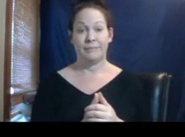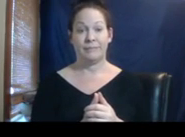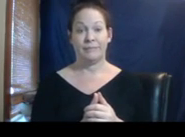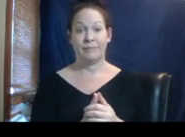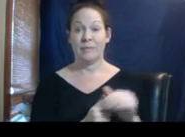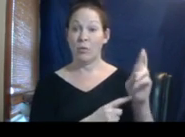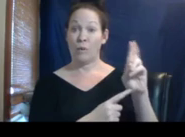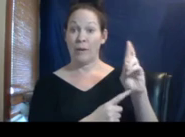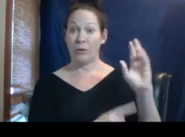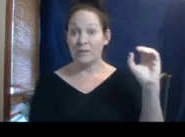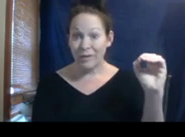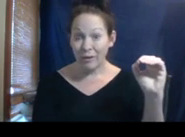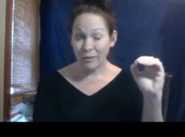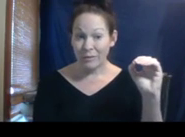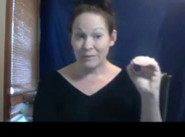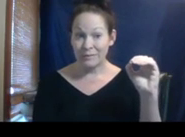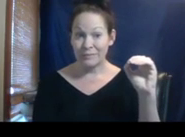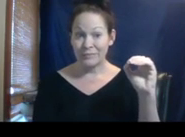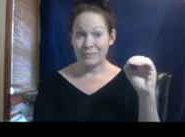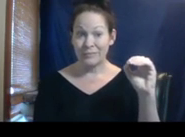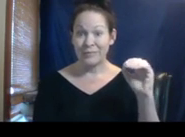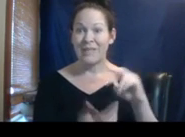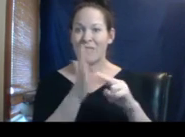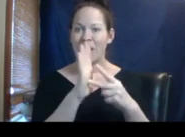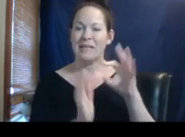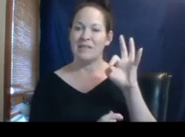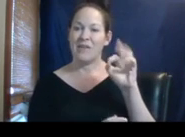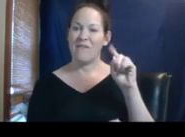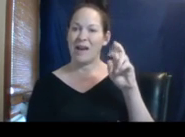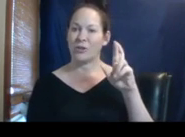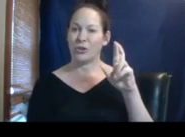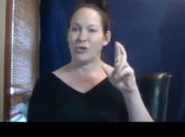0 remainders shows we have perfect factors.